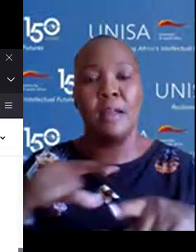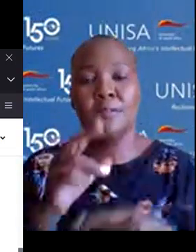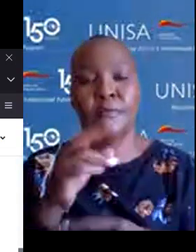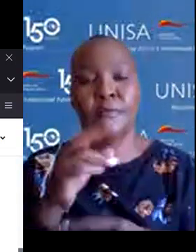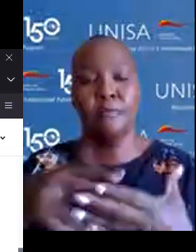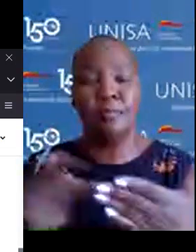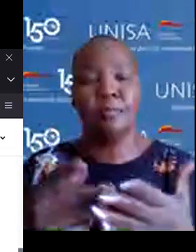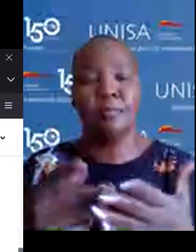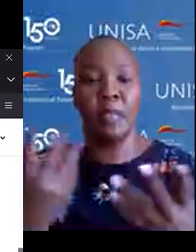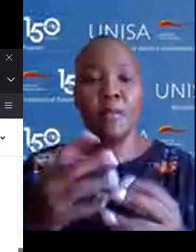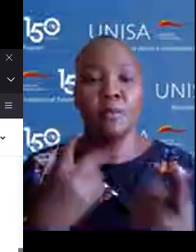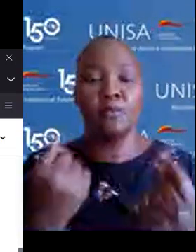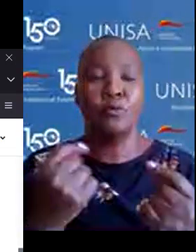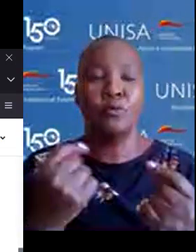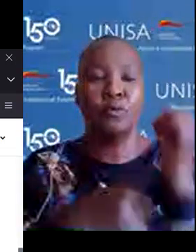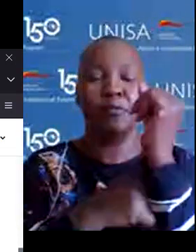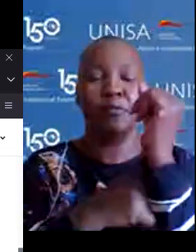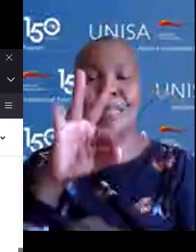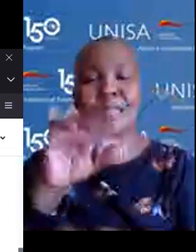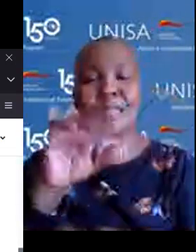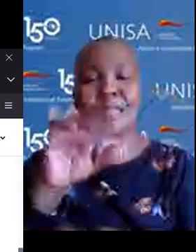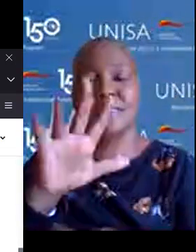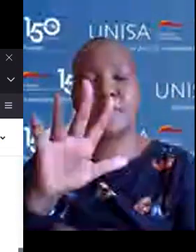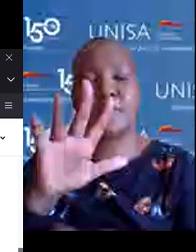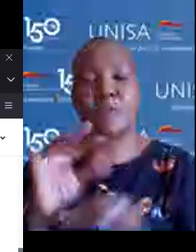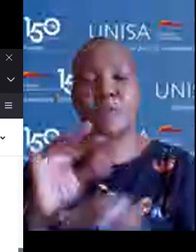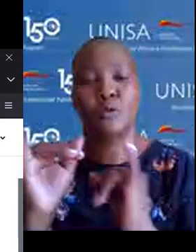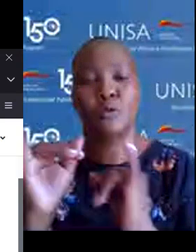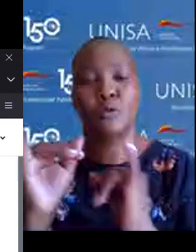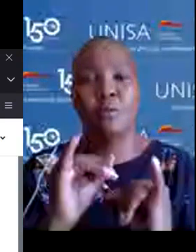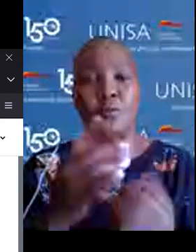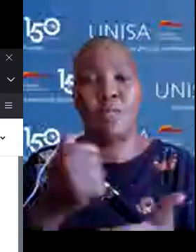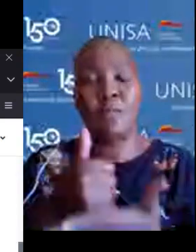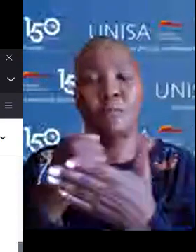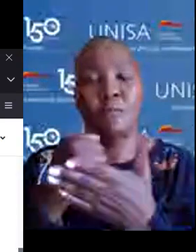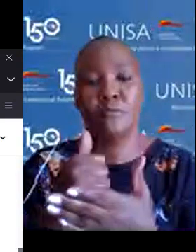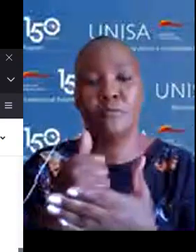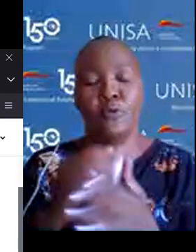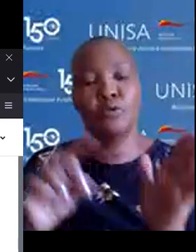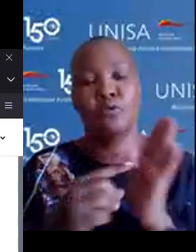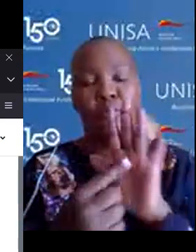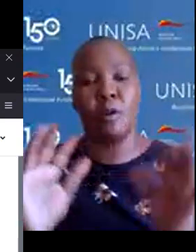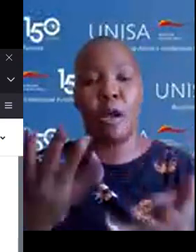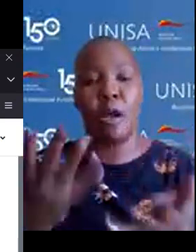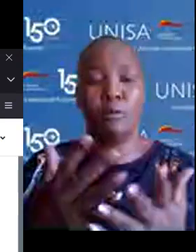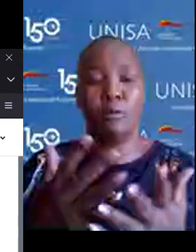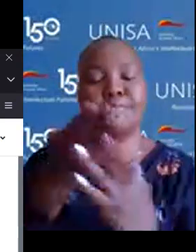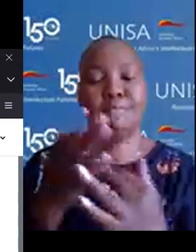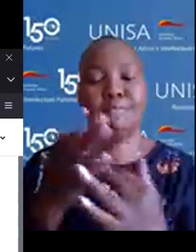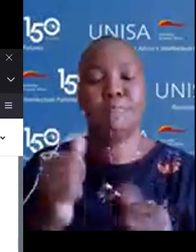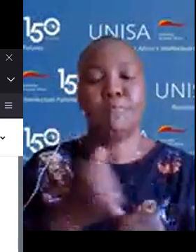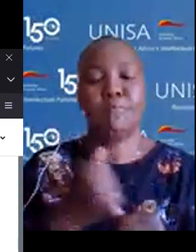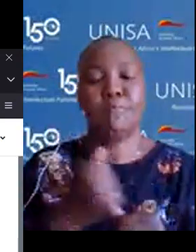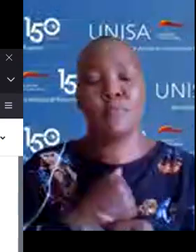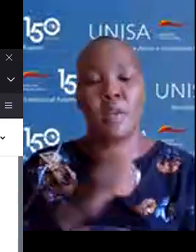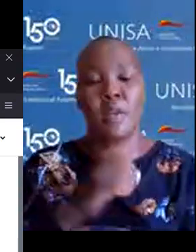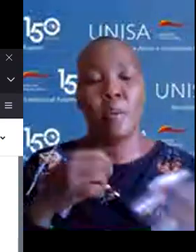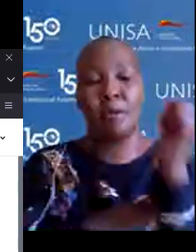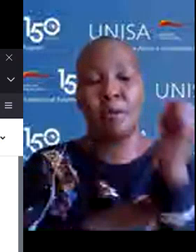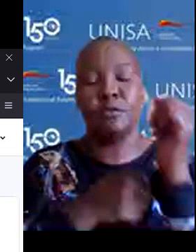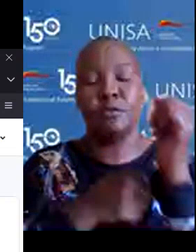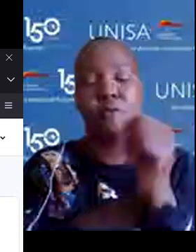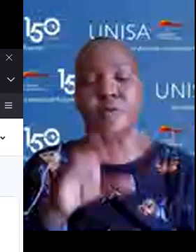the Office 365 introduction, we will walk you through this as well, how to actually access your Microsoft 365 account.